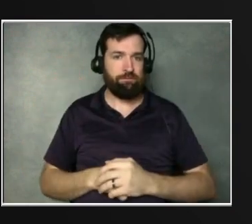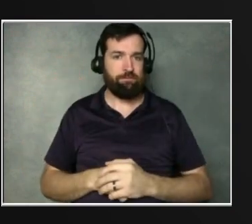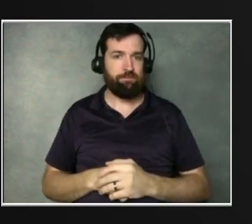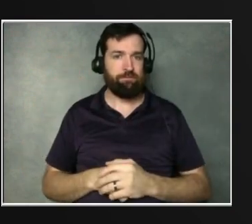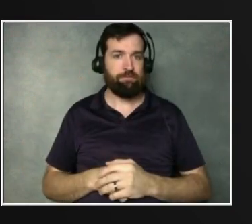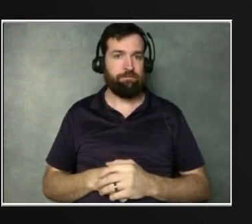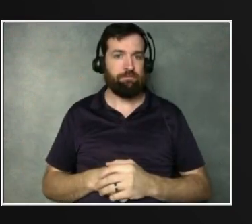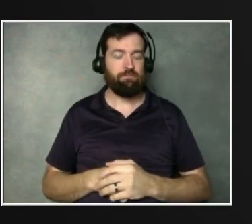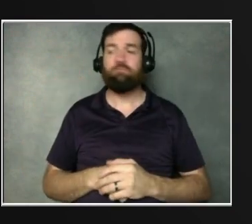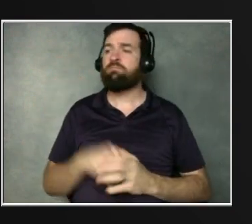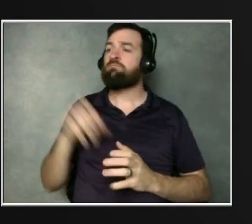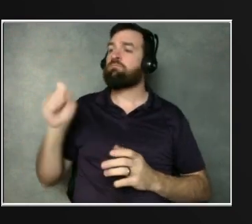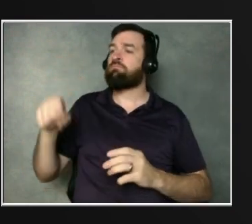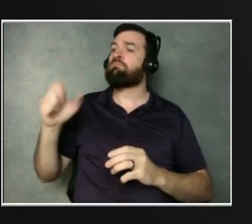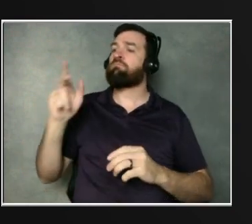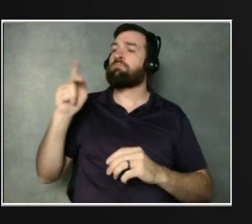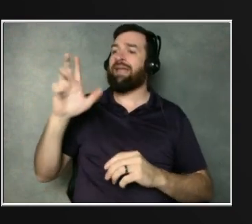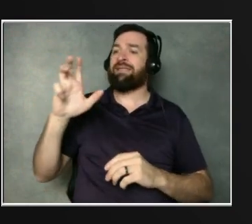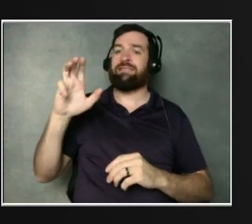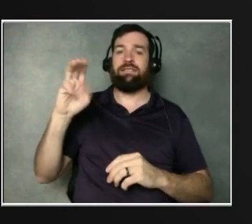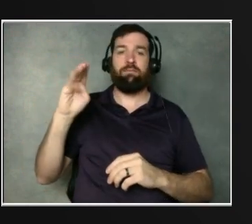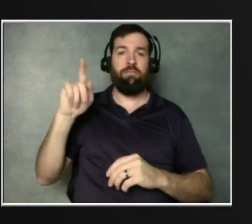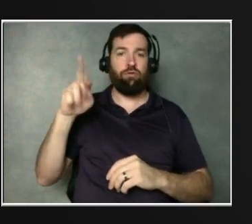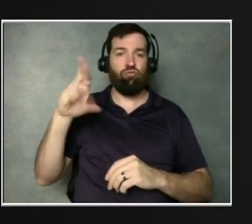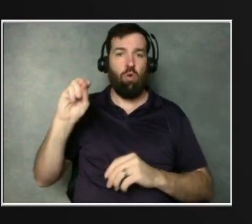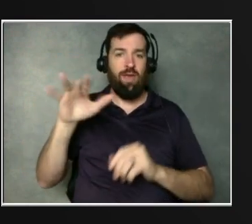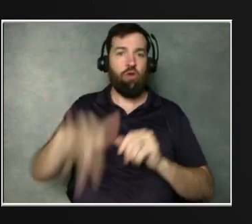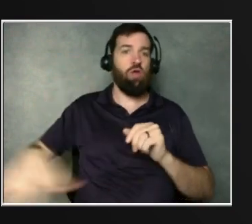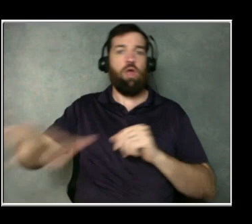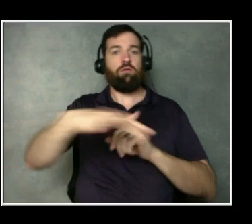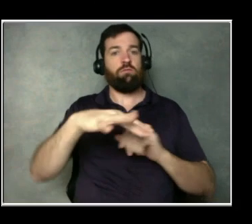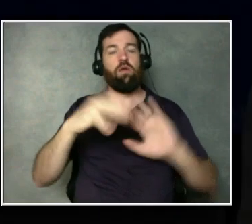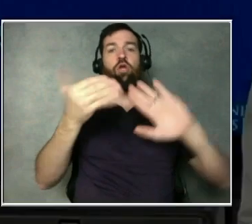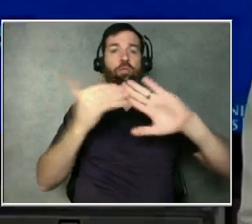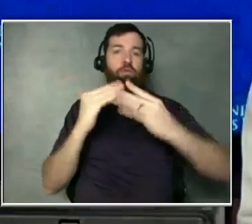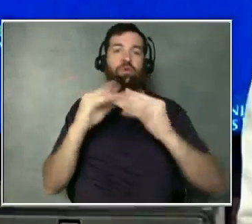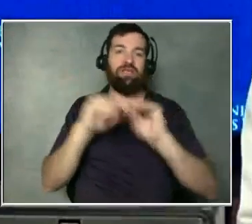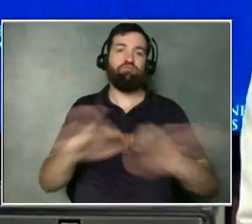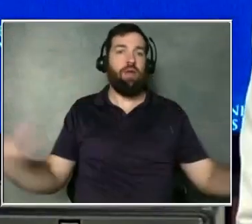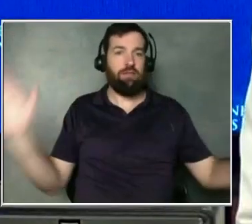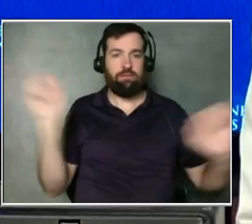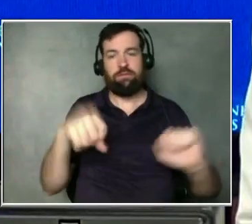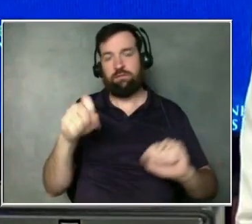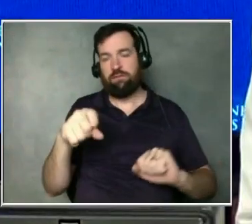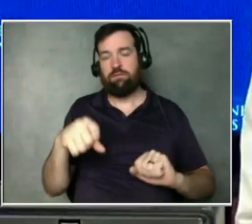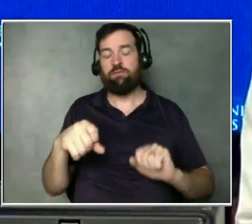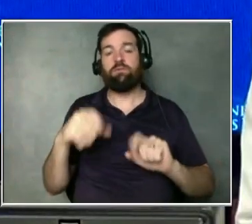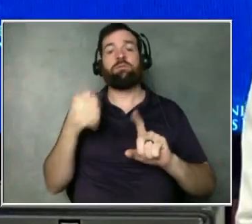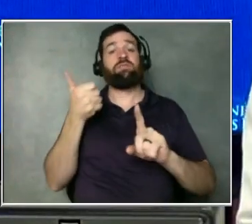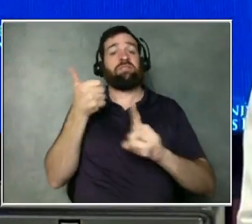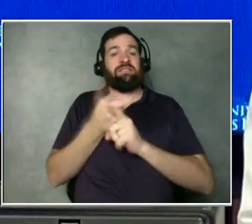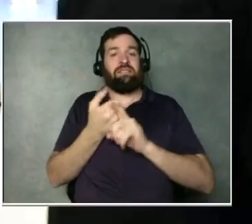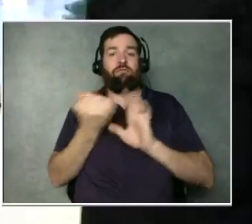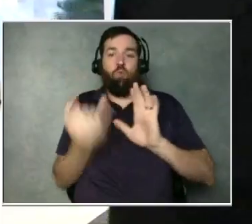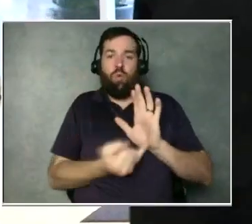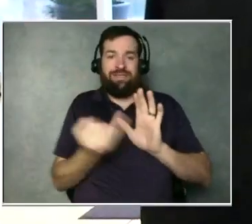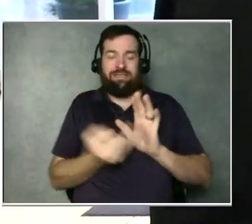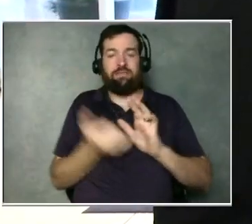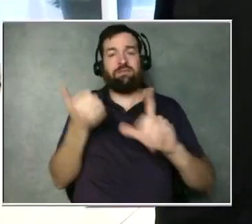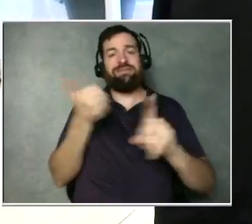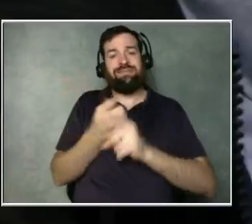Certainly in the KC metro area, we believe there is community spread. Self-quarantine, self-isolate, do